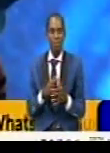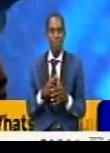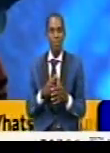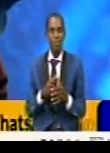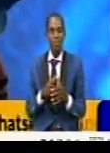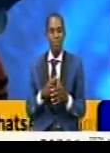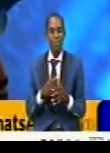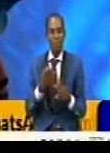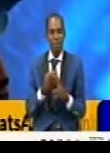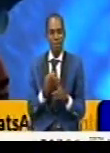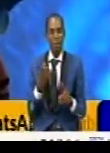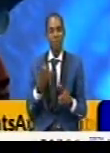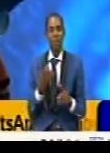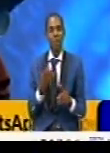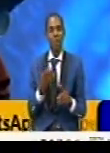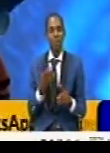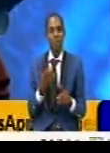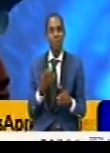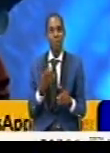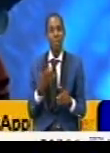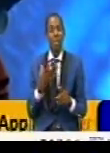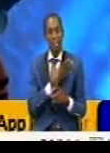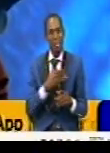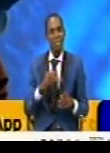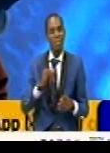ask in his name, he will do it.